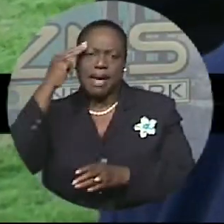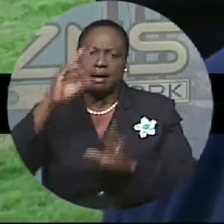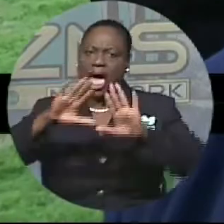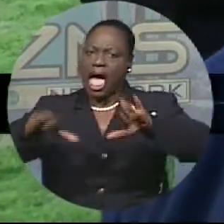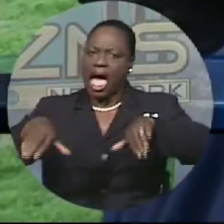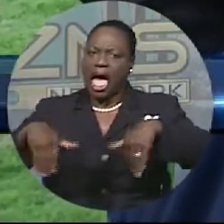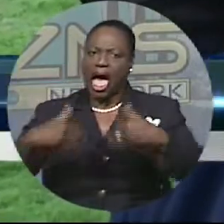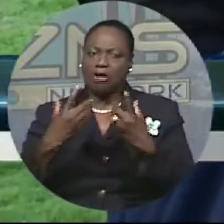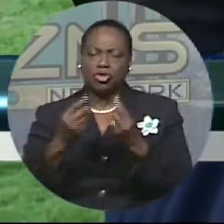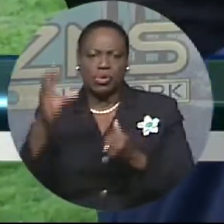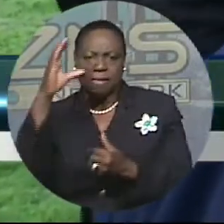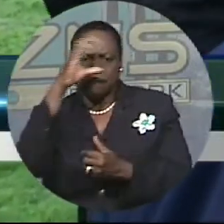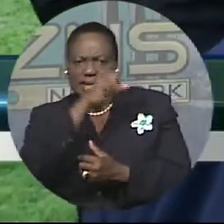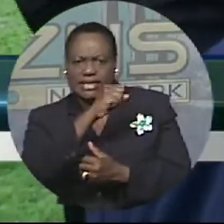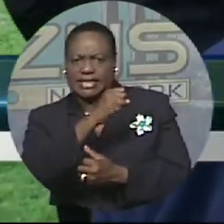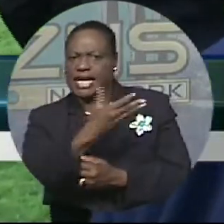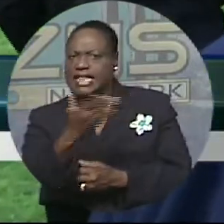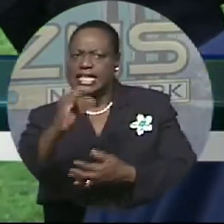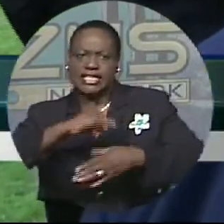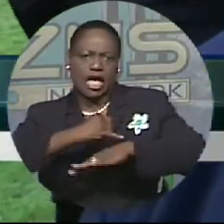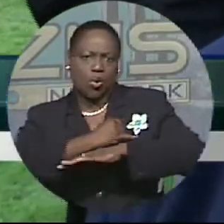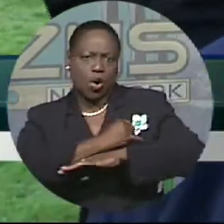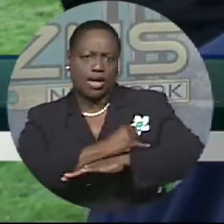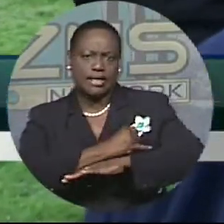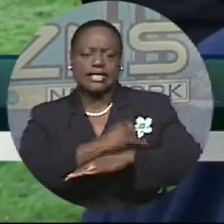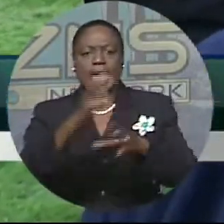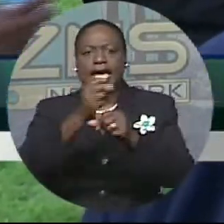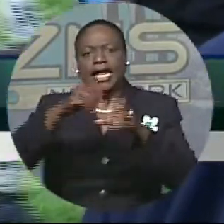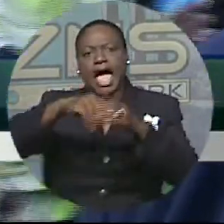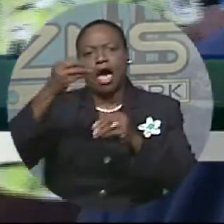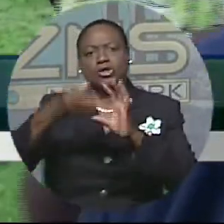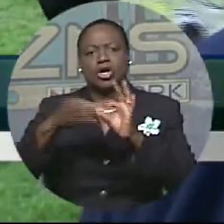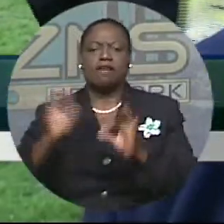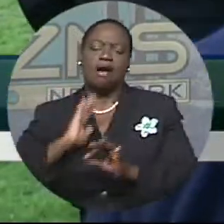scanned this luggage, how did we miss these iguanas getting out of